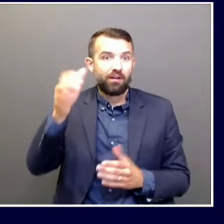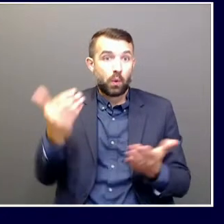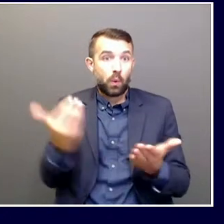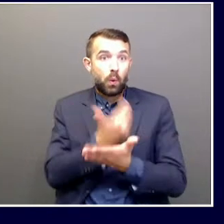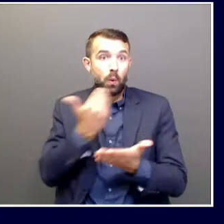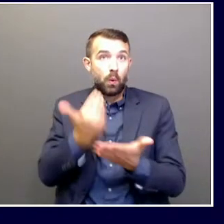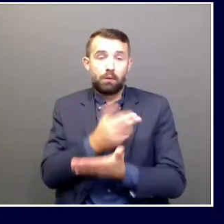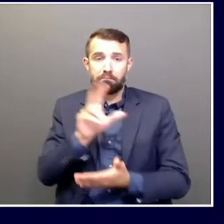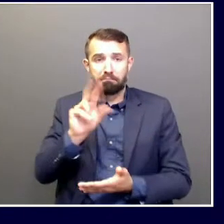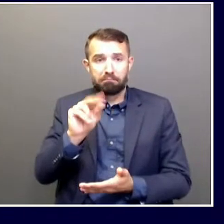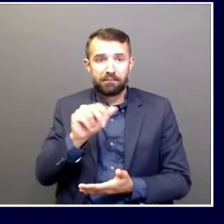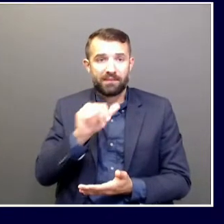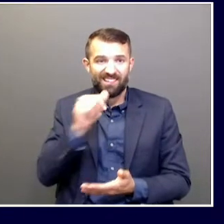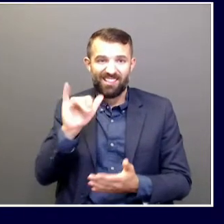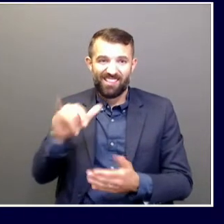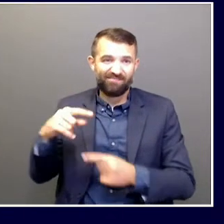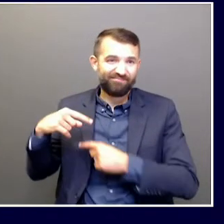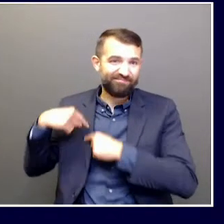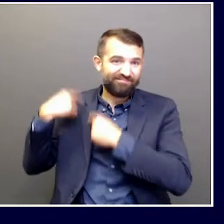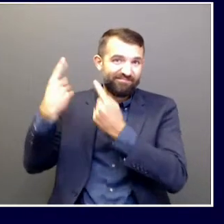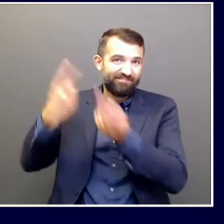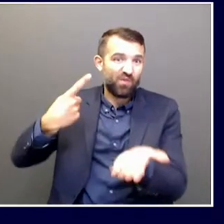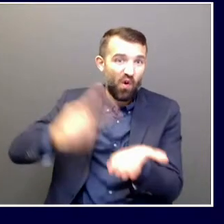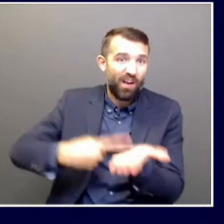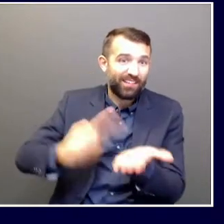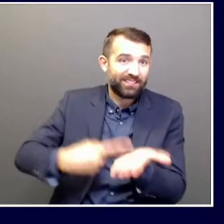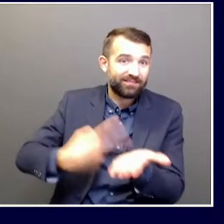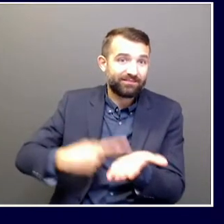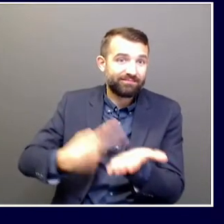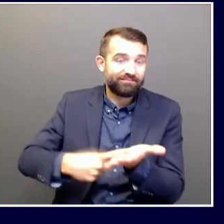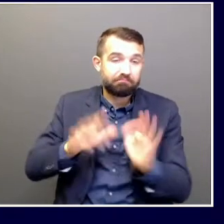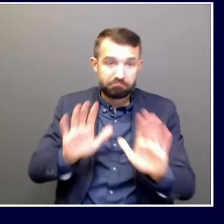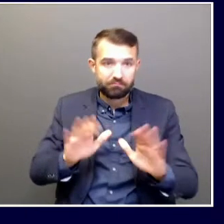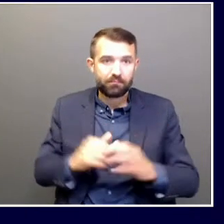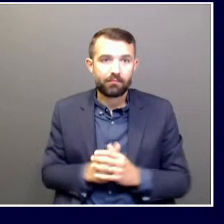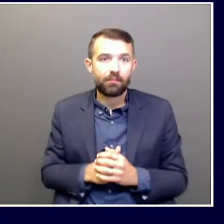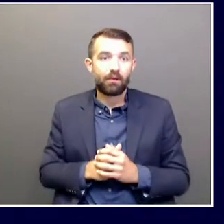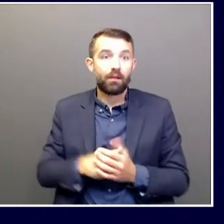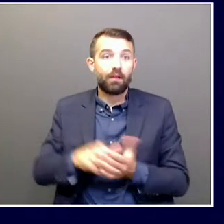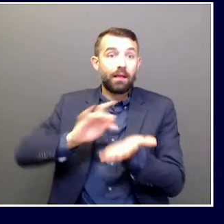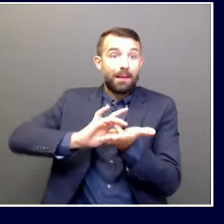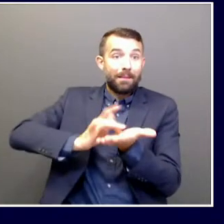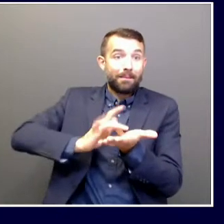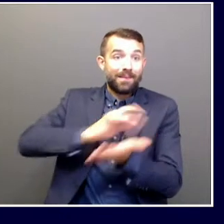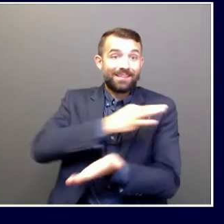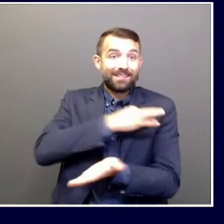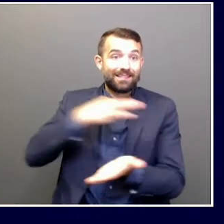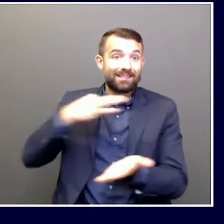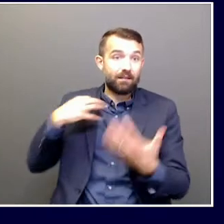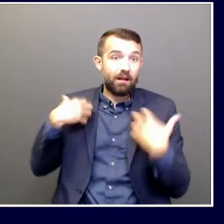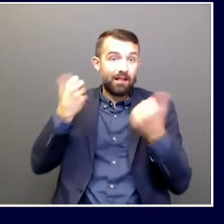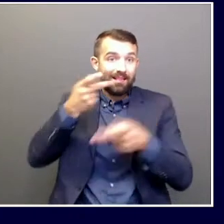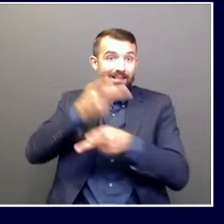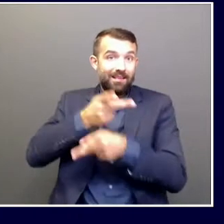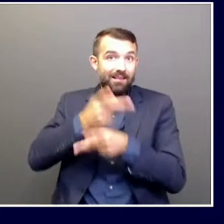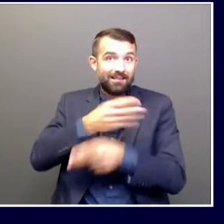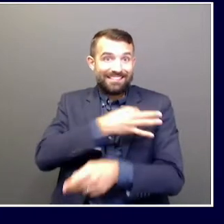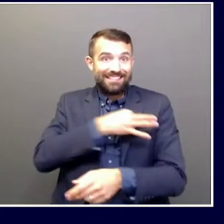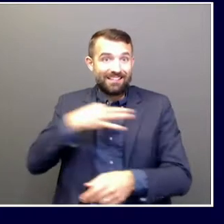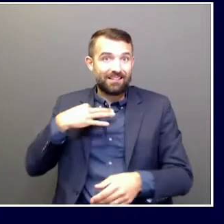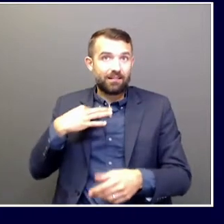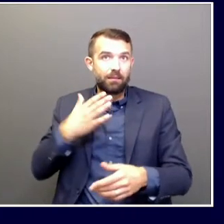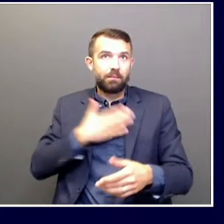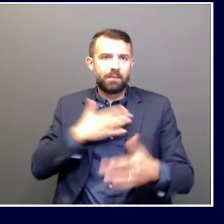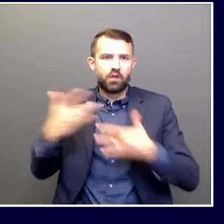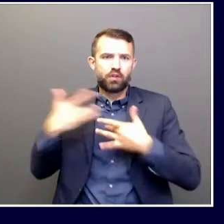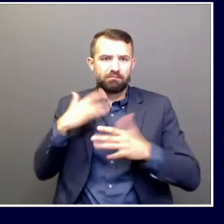when it comes to healthcare workers, here's my concern. If you have to go into the hospital for surgery,